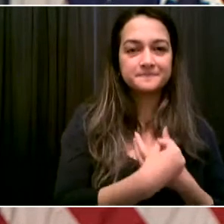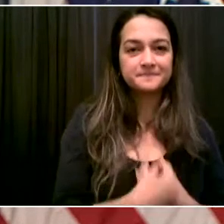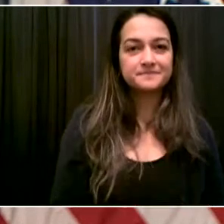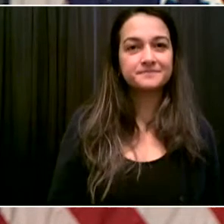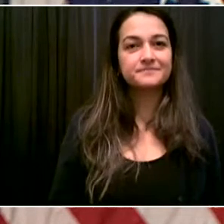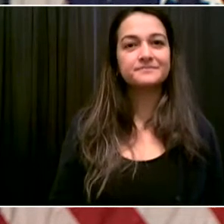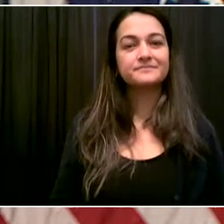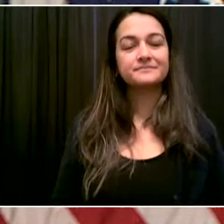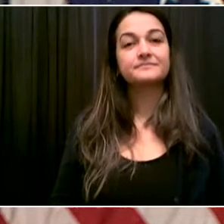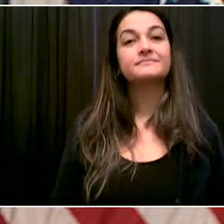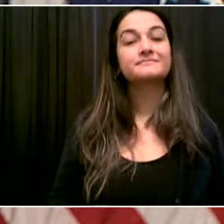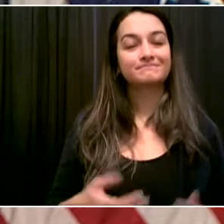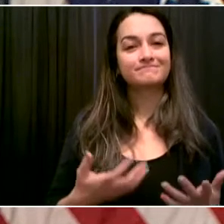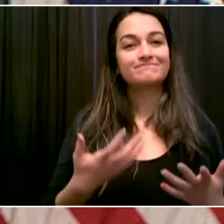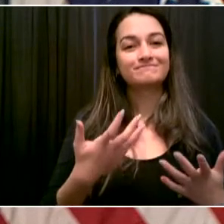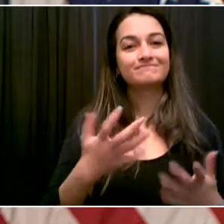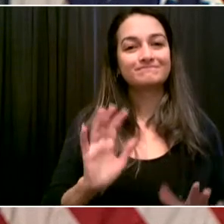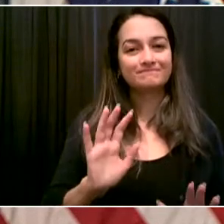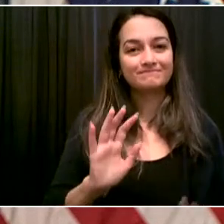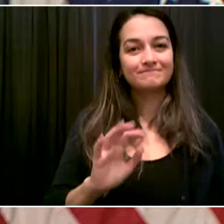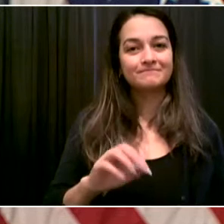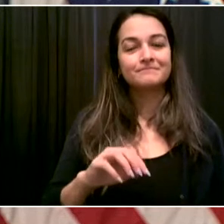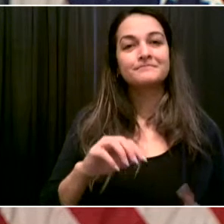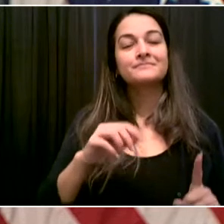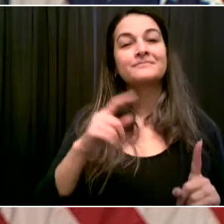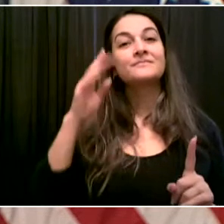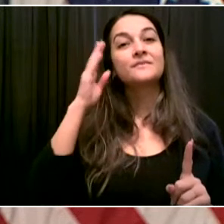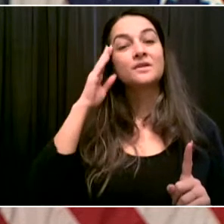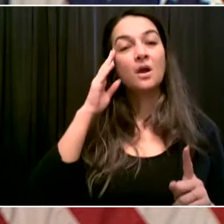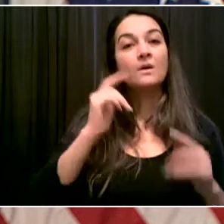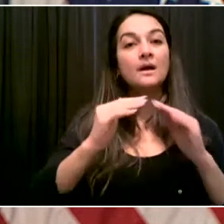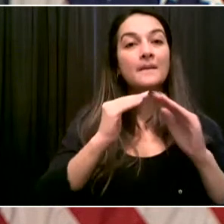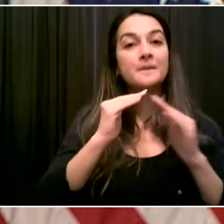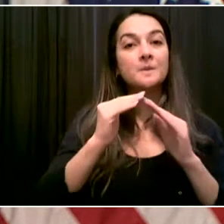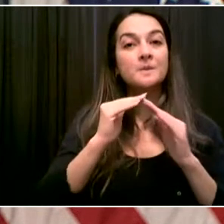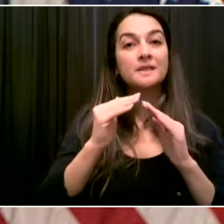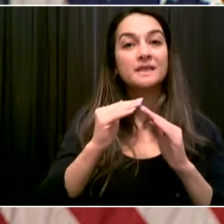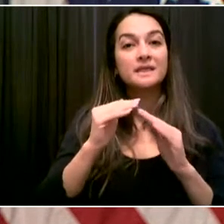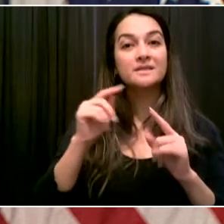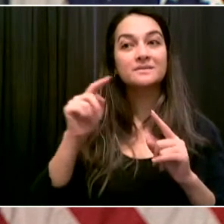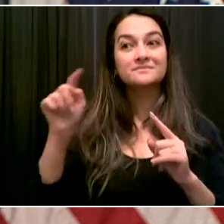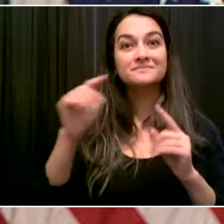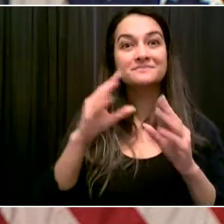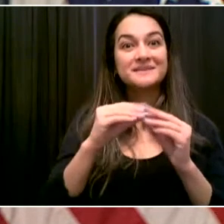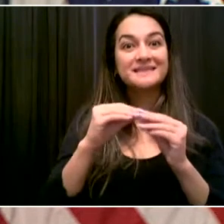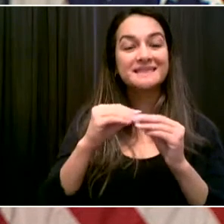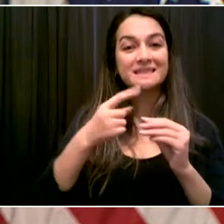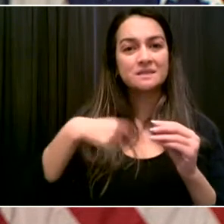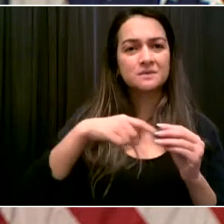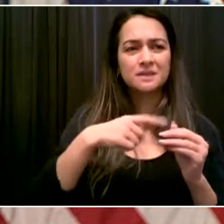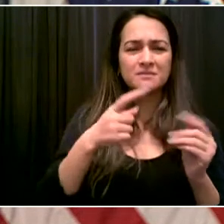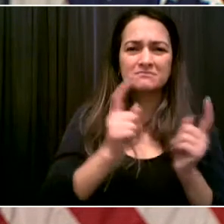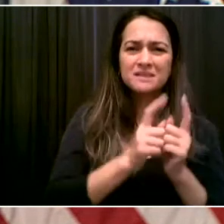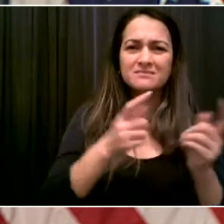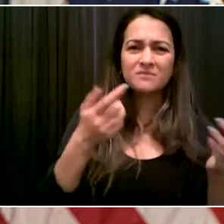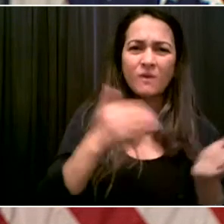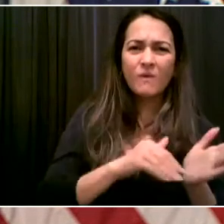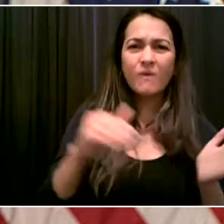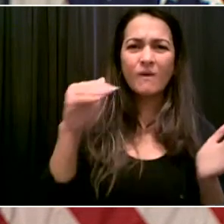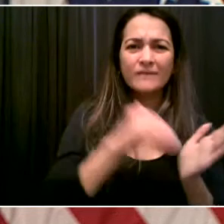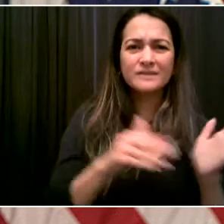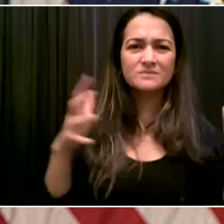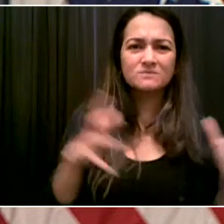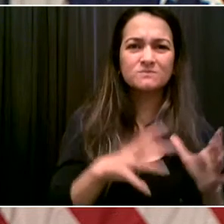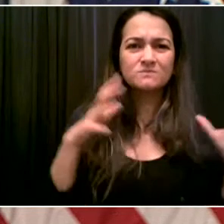to launch a broader community-wide consensus-building vision process, which is exactly what we're doing. They didn't have